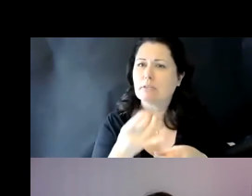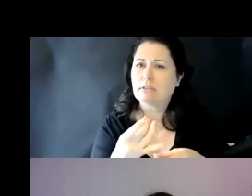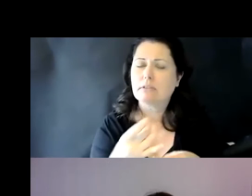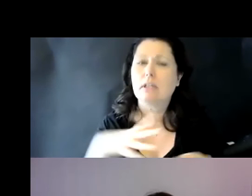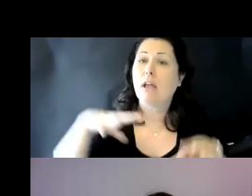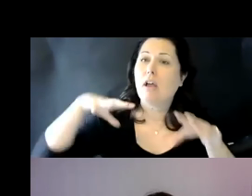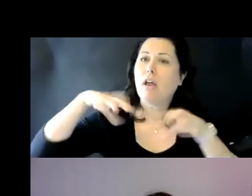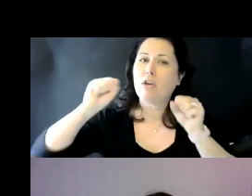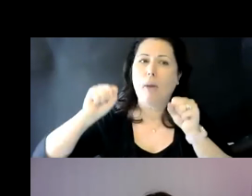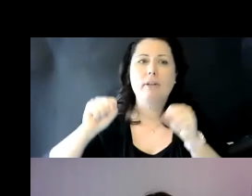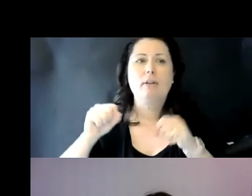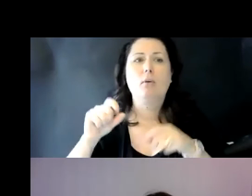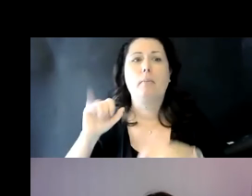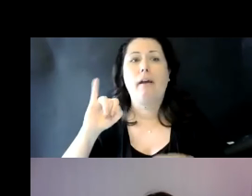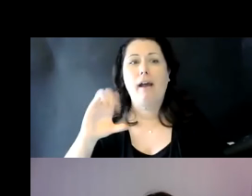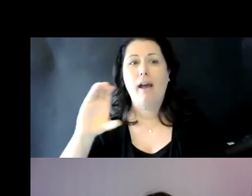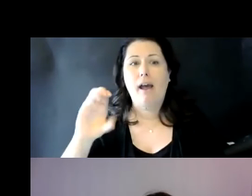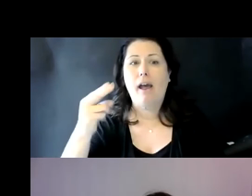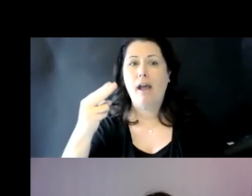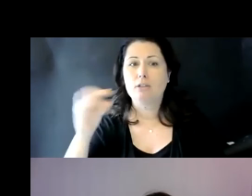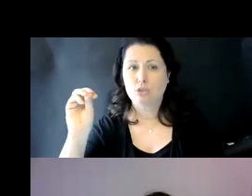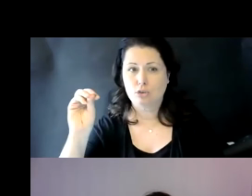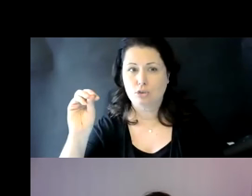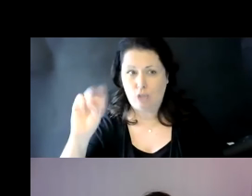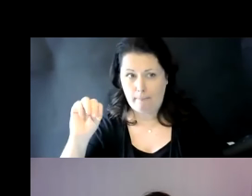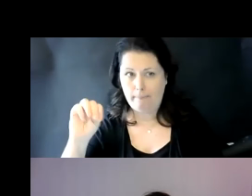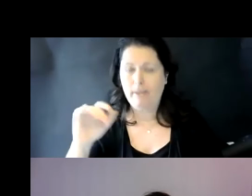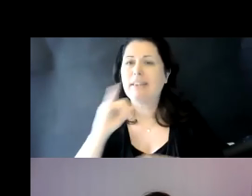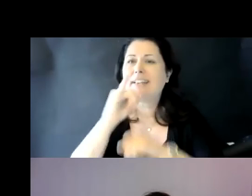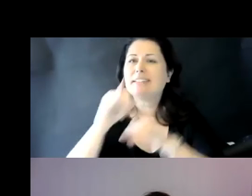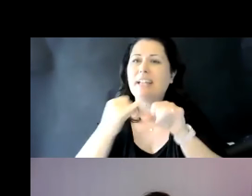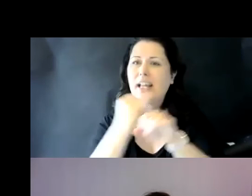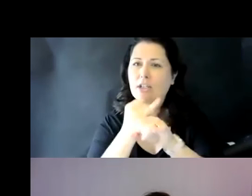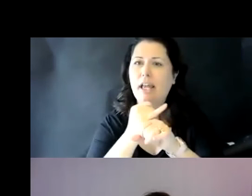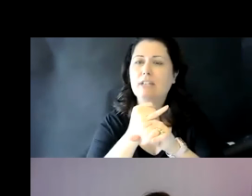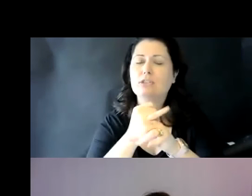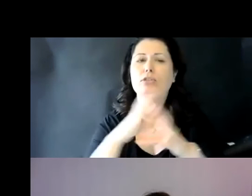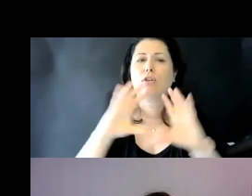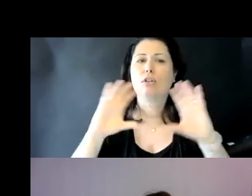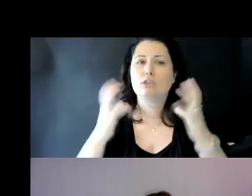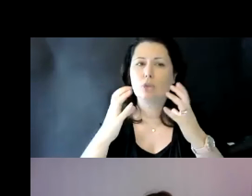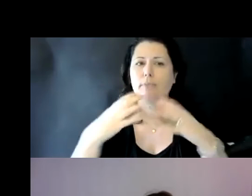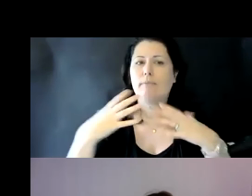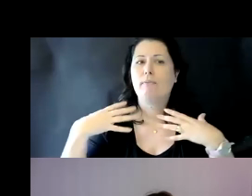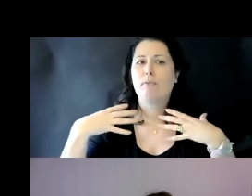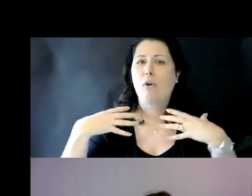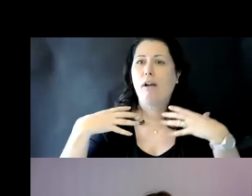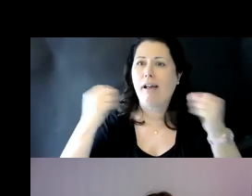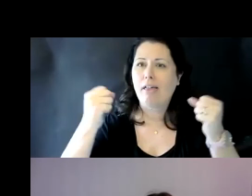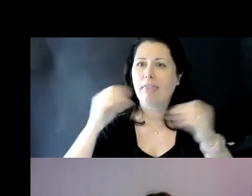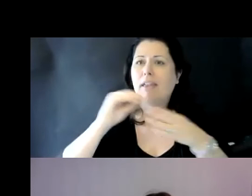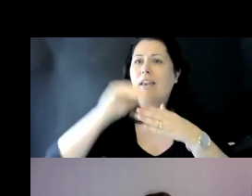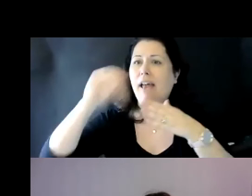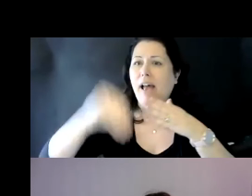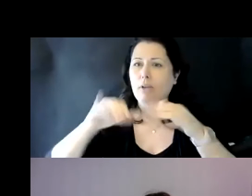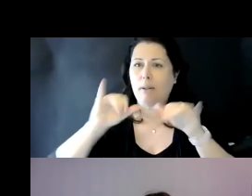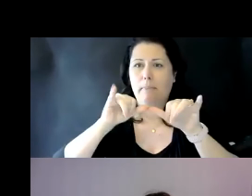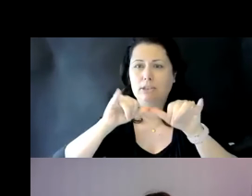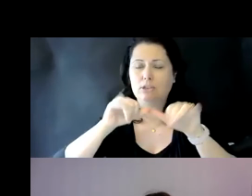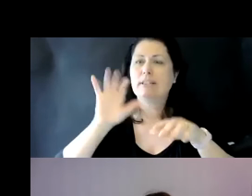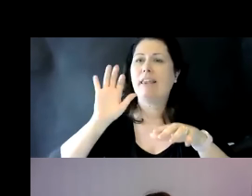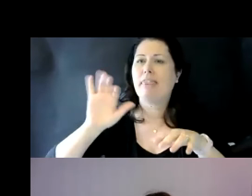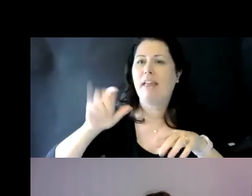adopted by ICHOM, which is the International Consortium for Health Outcomes Measurement in their standard addiction